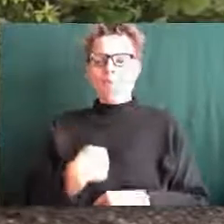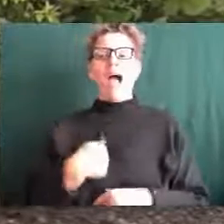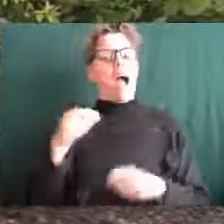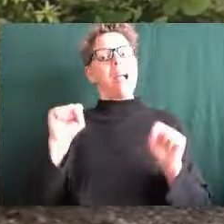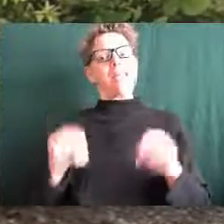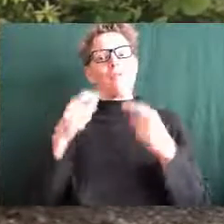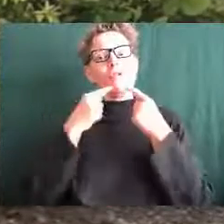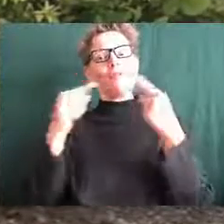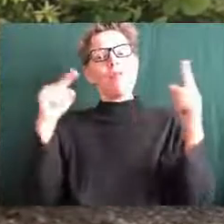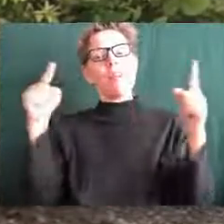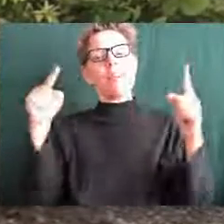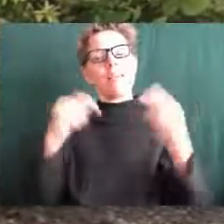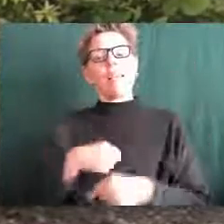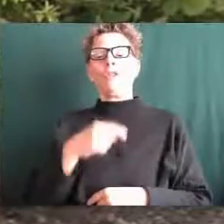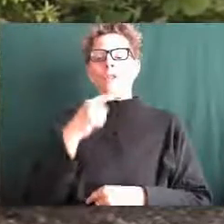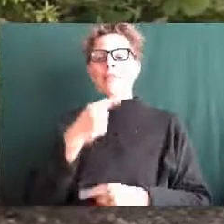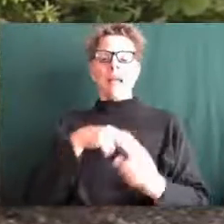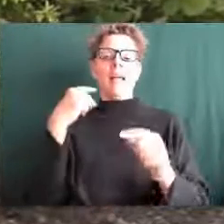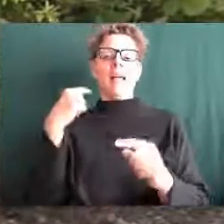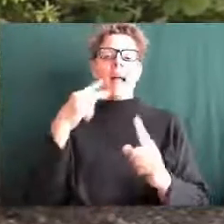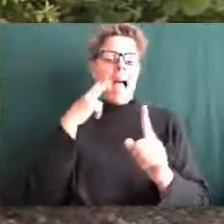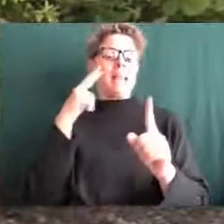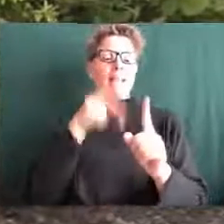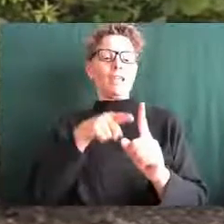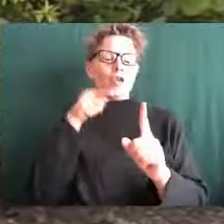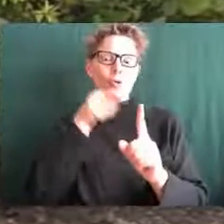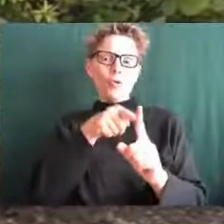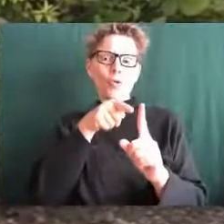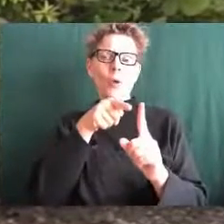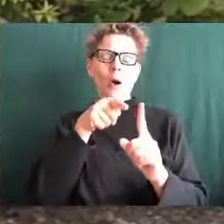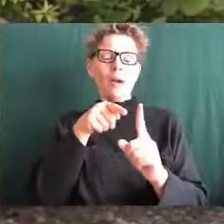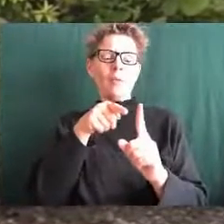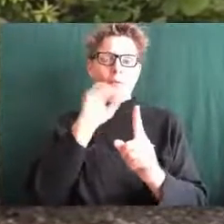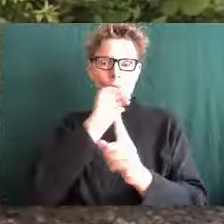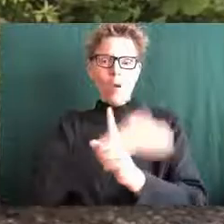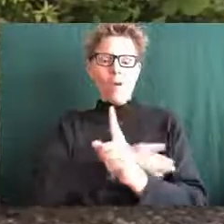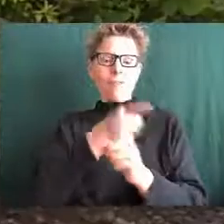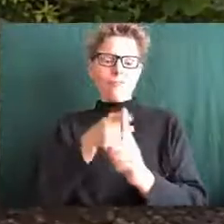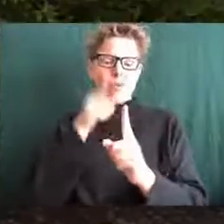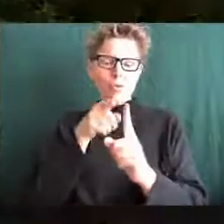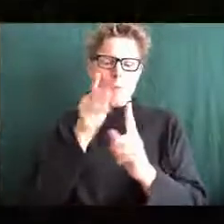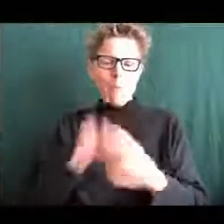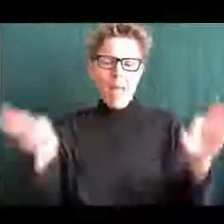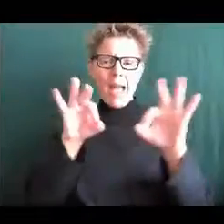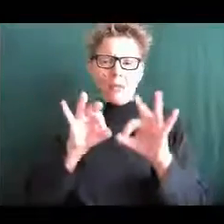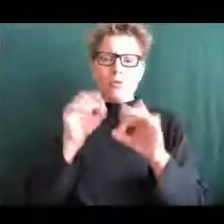was really saying, I see you, you matter, you can do this,